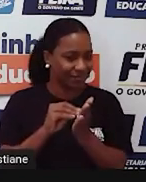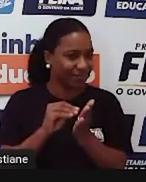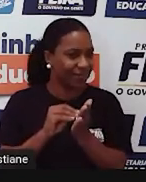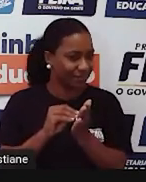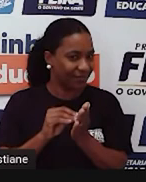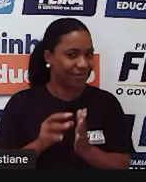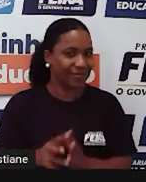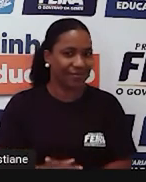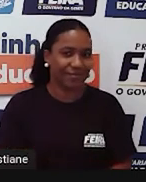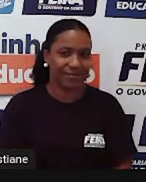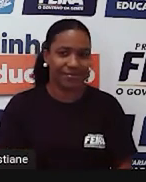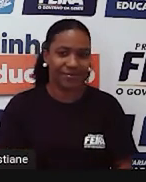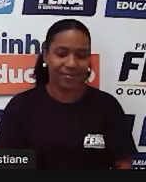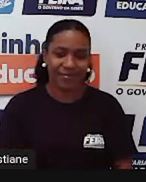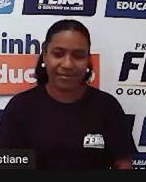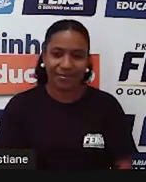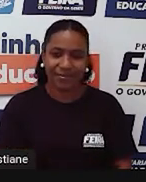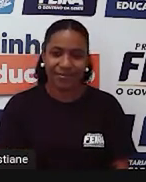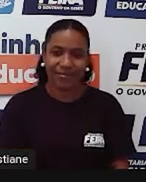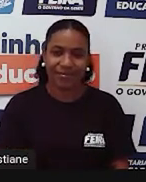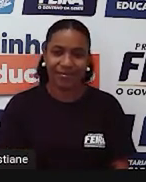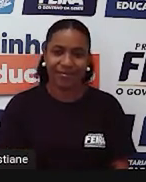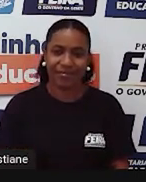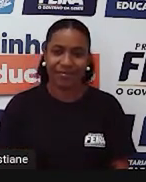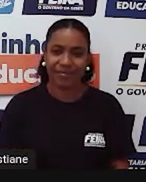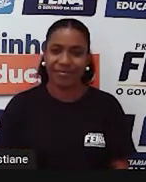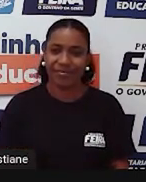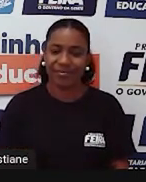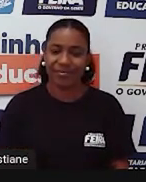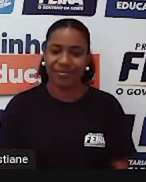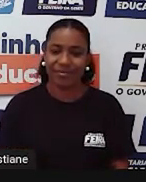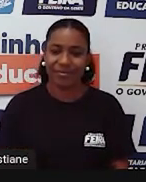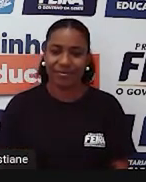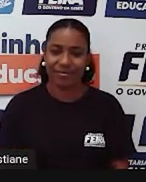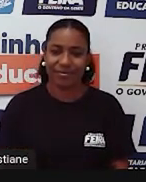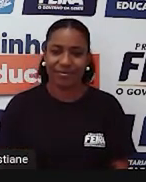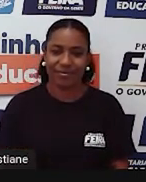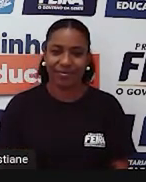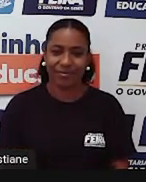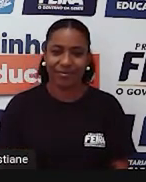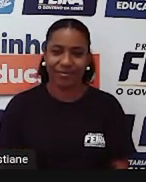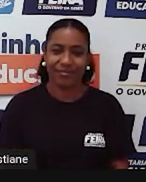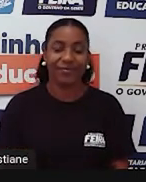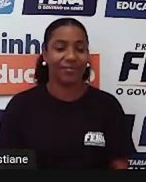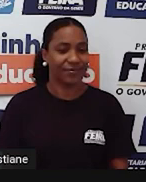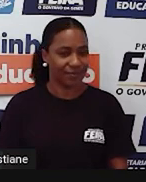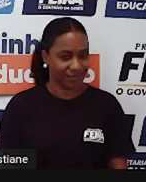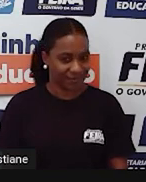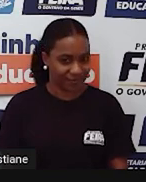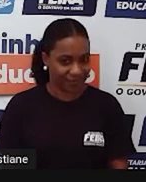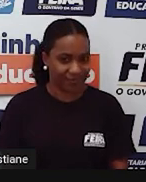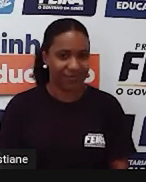K, A, ok, students,